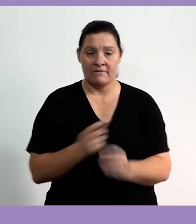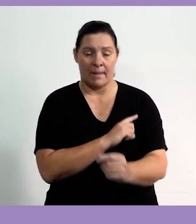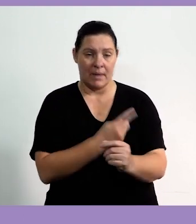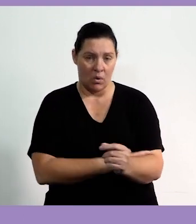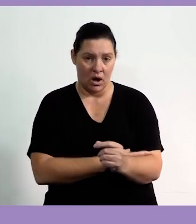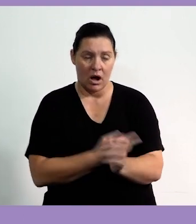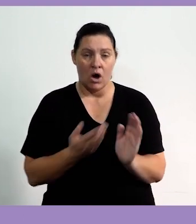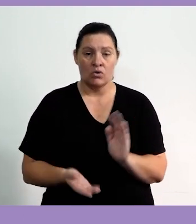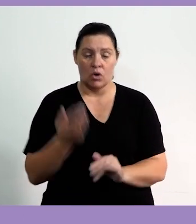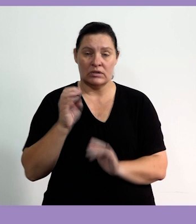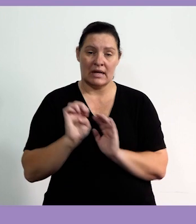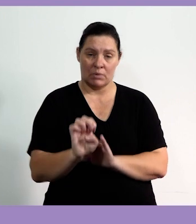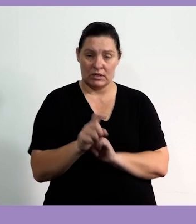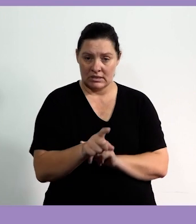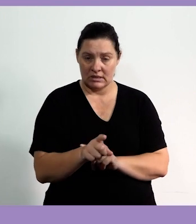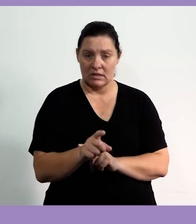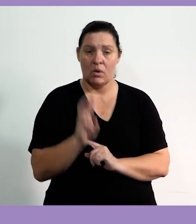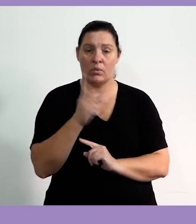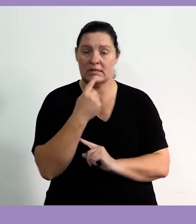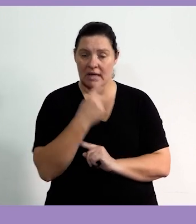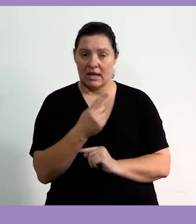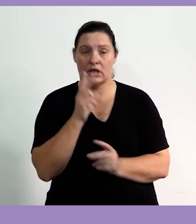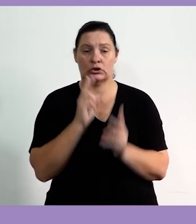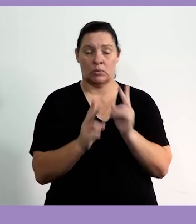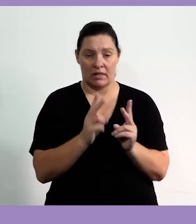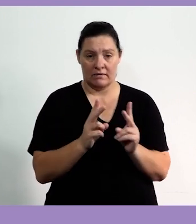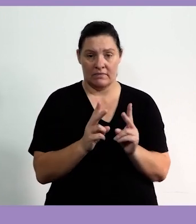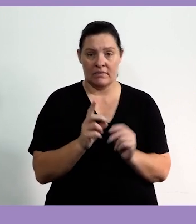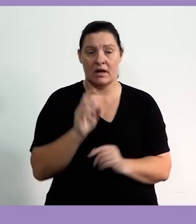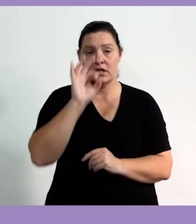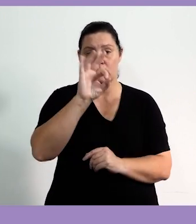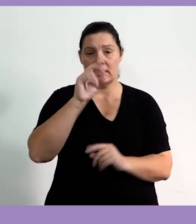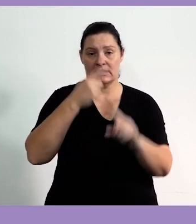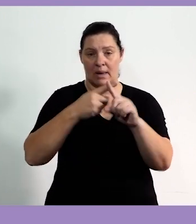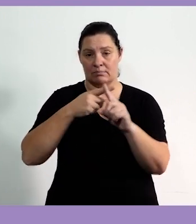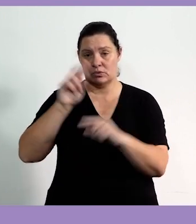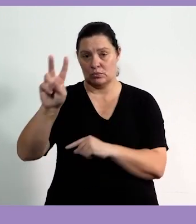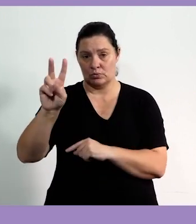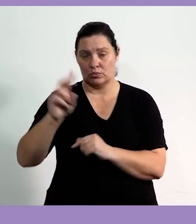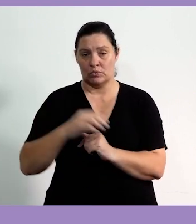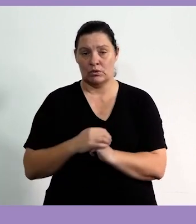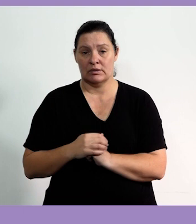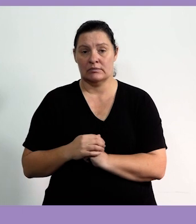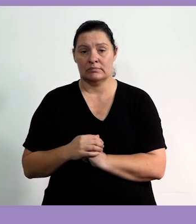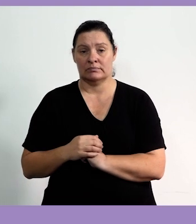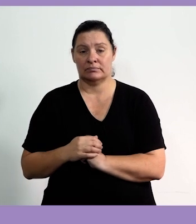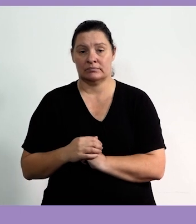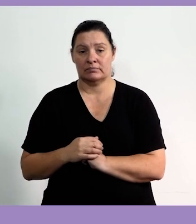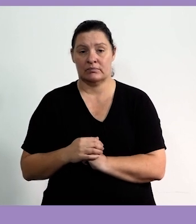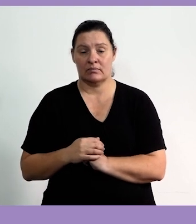there. When we have a power raised to an exponent, we are going to say 12, and that is 3 multiplied by